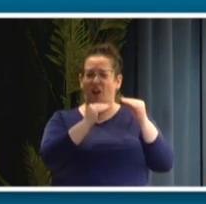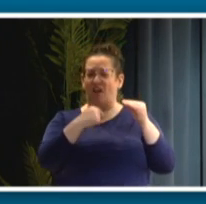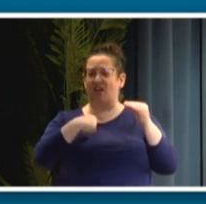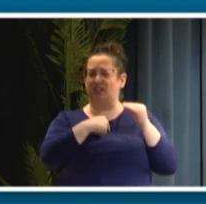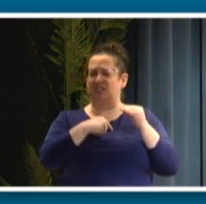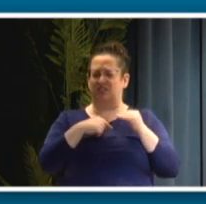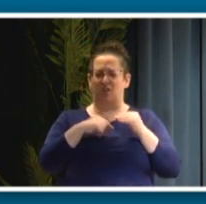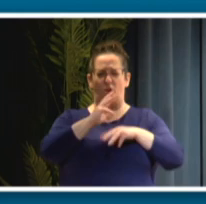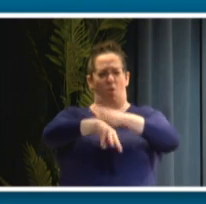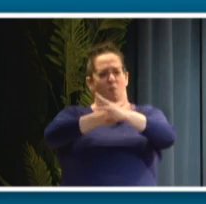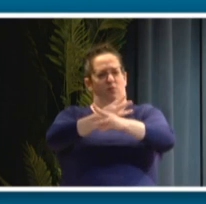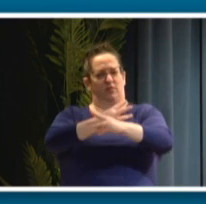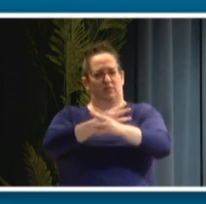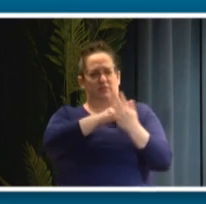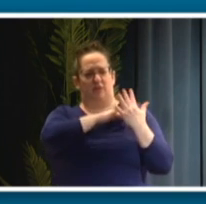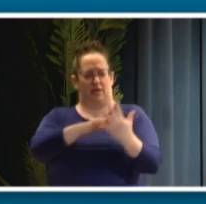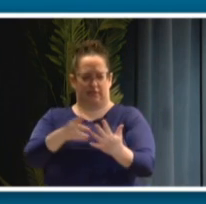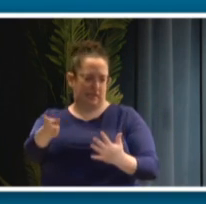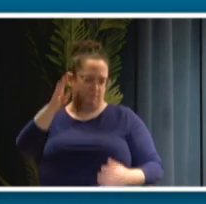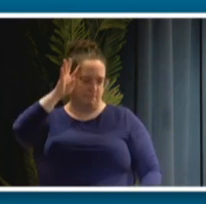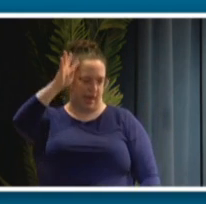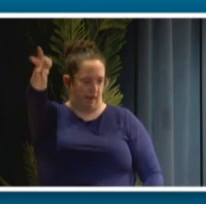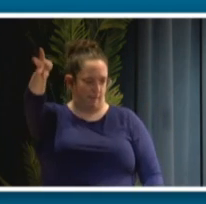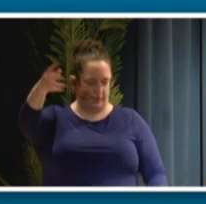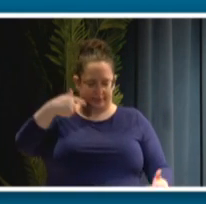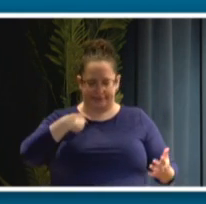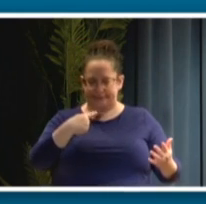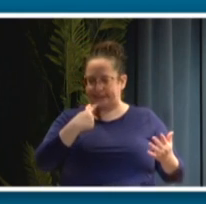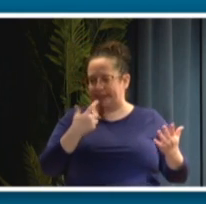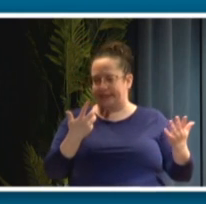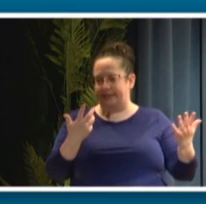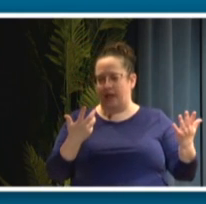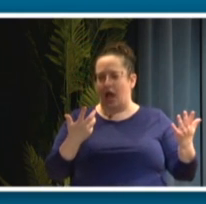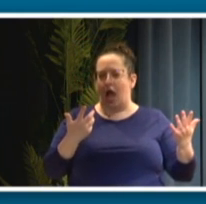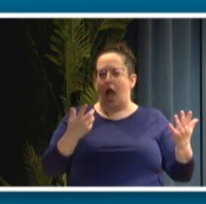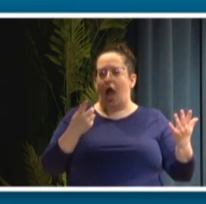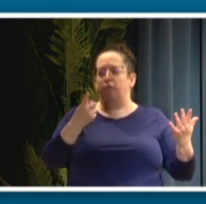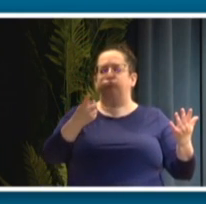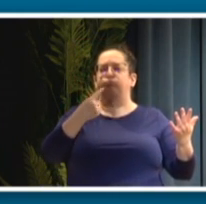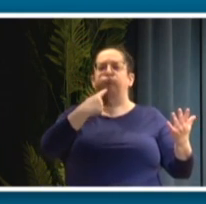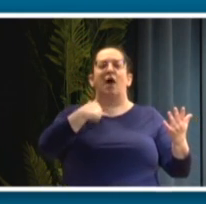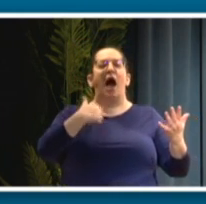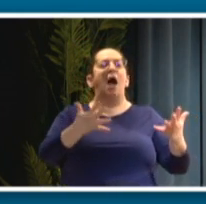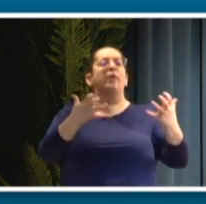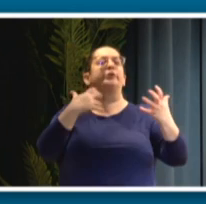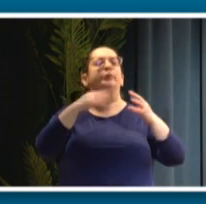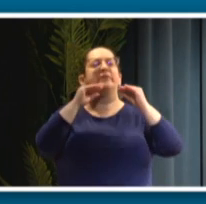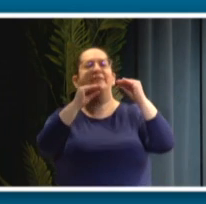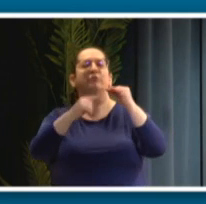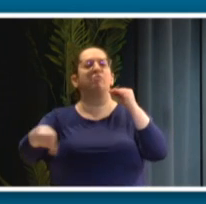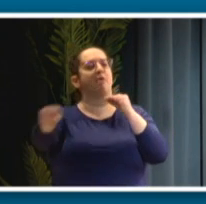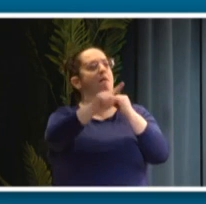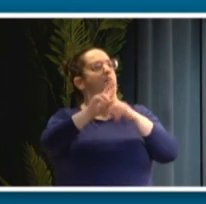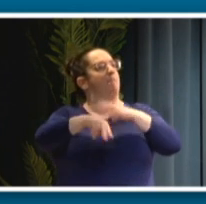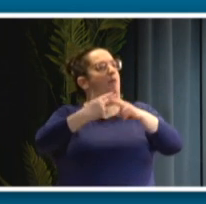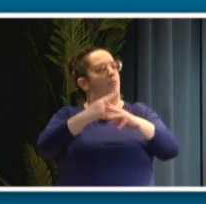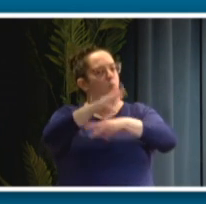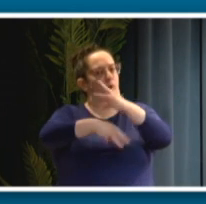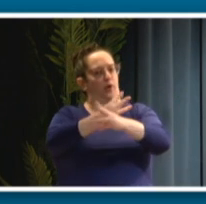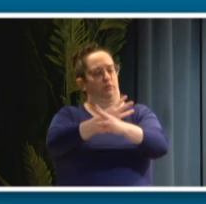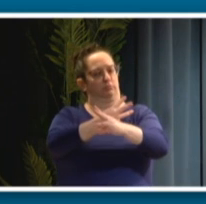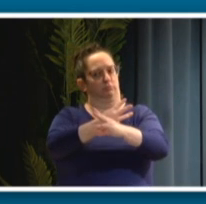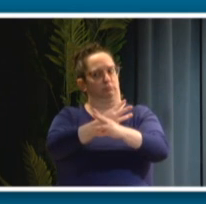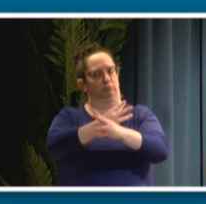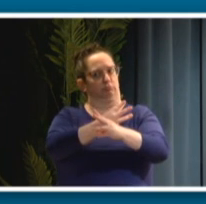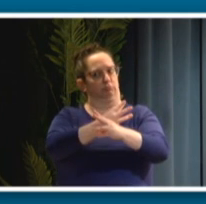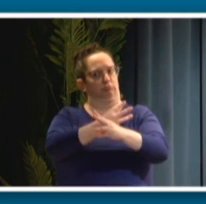a class he made up and was like, oh, yeah, this is, yeah, I want to teach them about the world. I want to teach them. You know, and I look back on it now, and really what it was a class